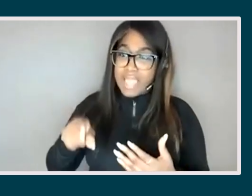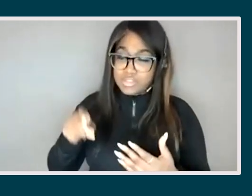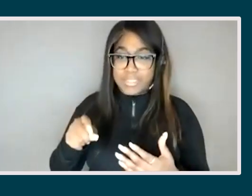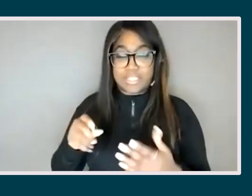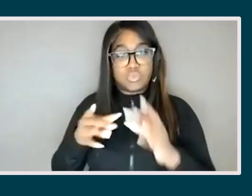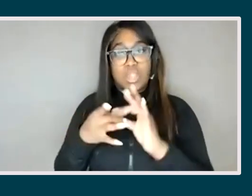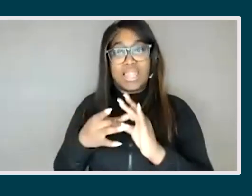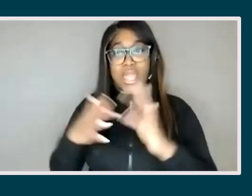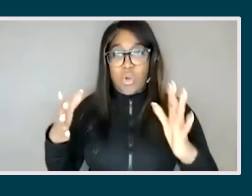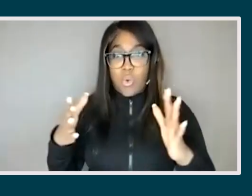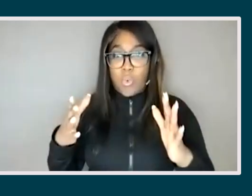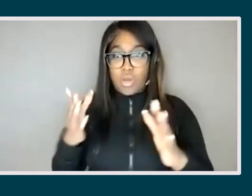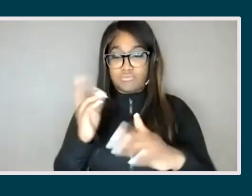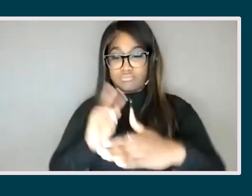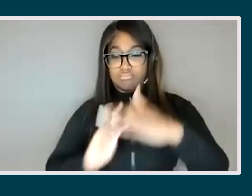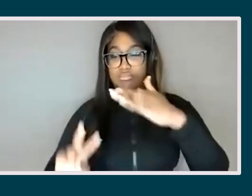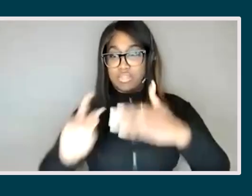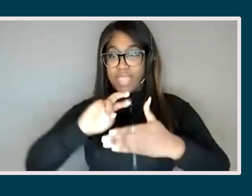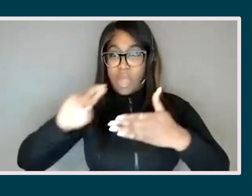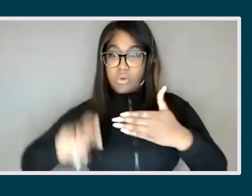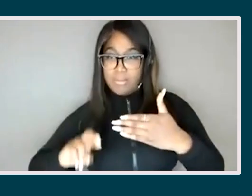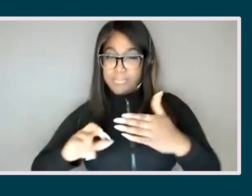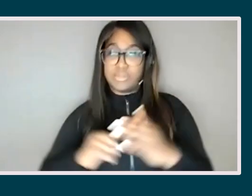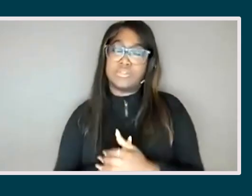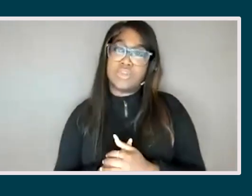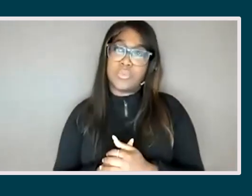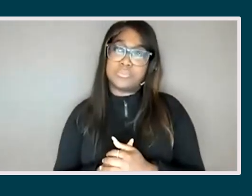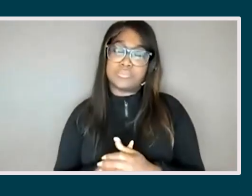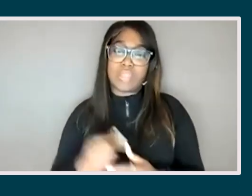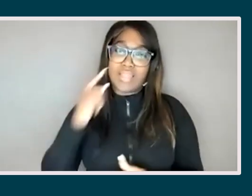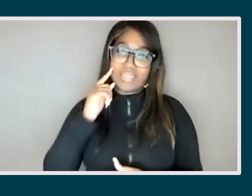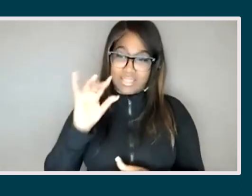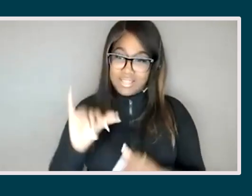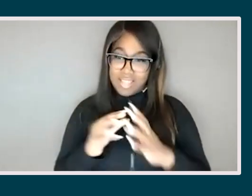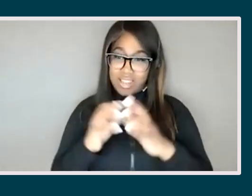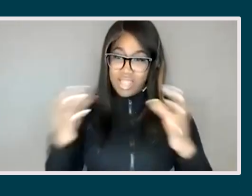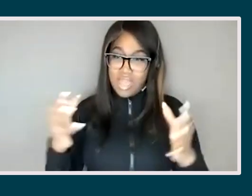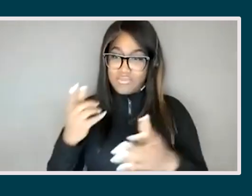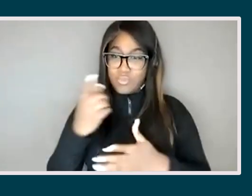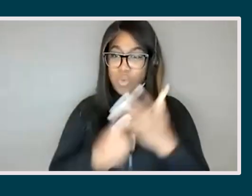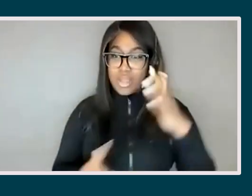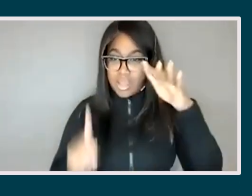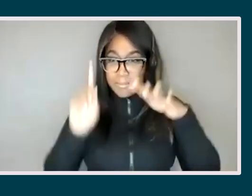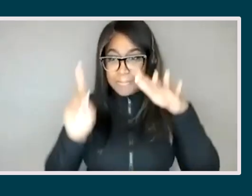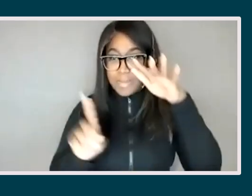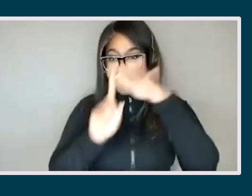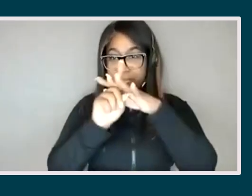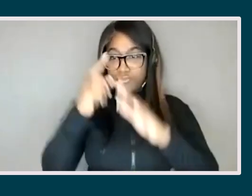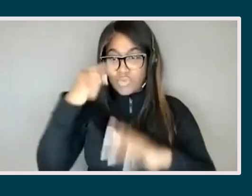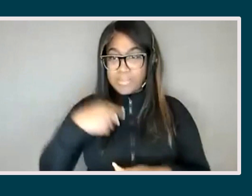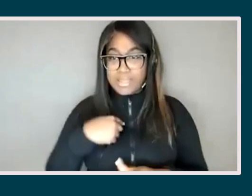outcome. And I think that's a lot of what comes to mind for me,